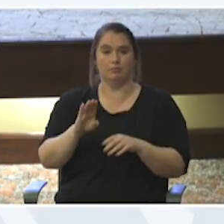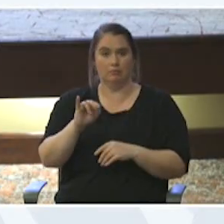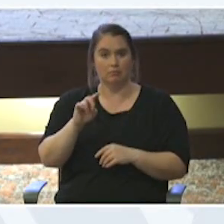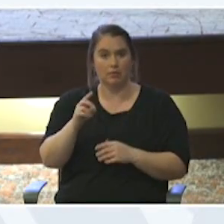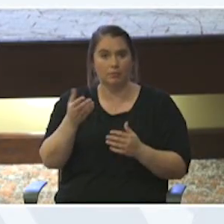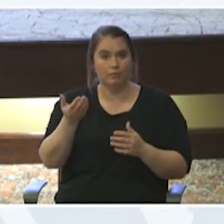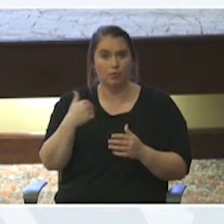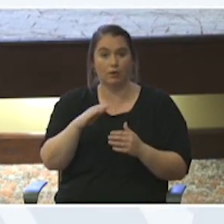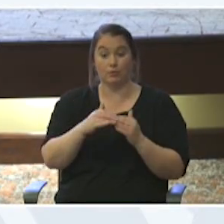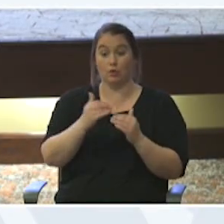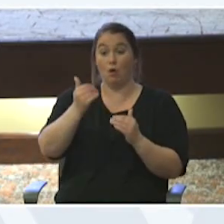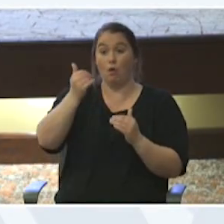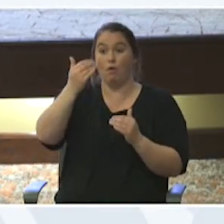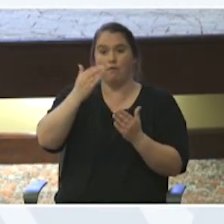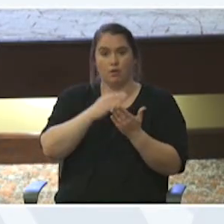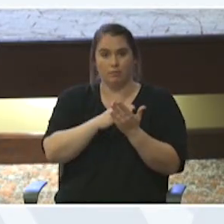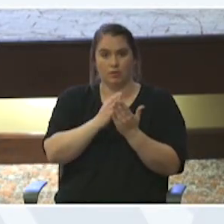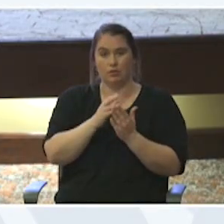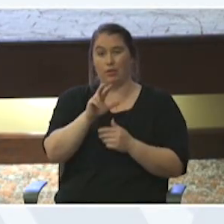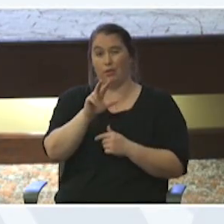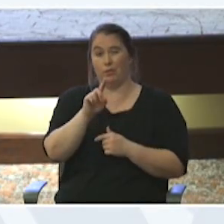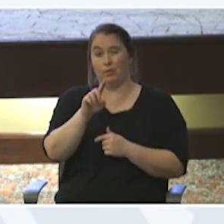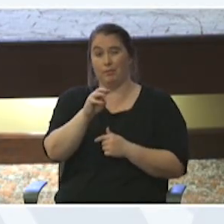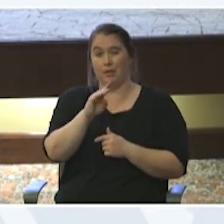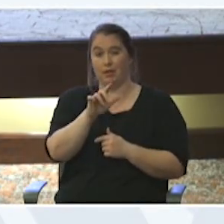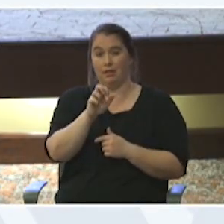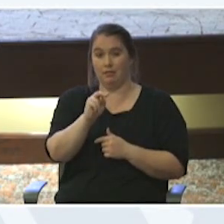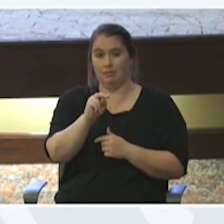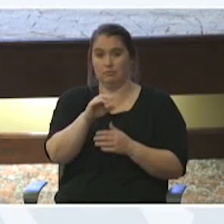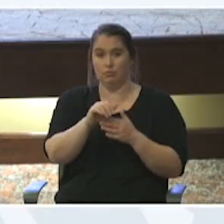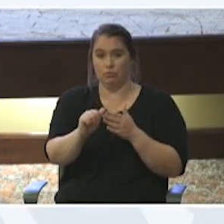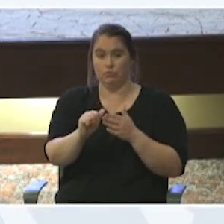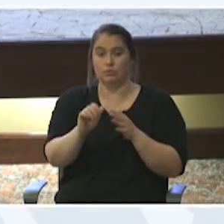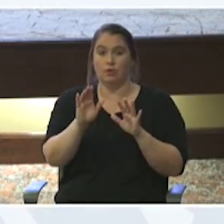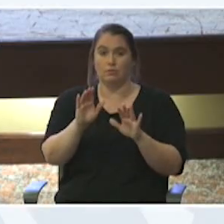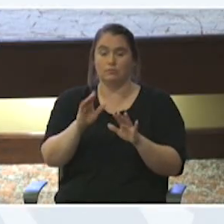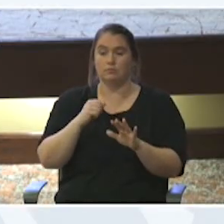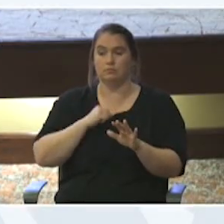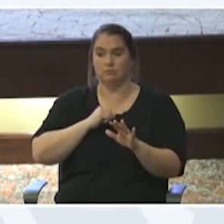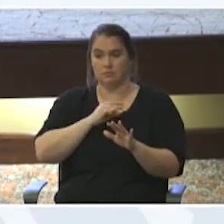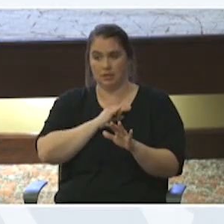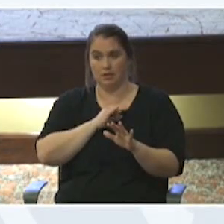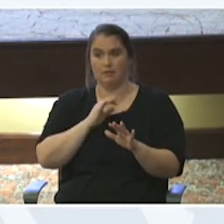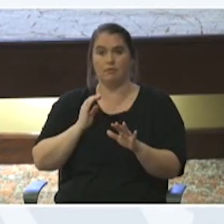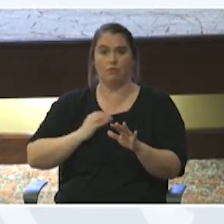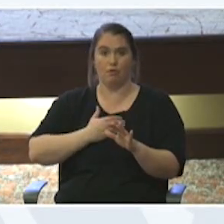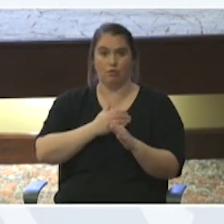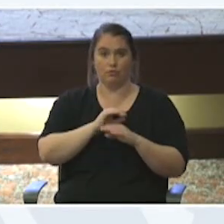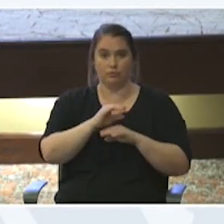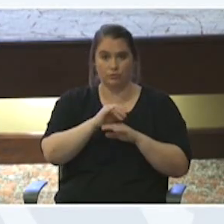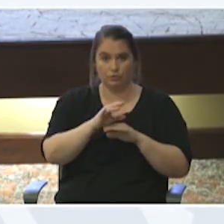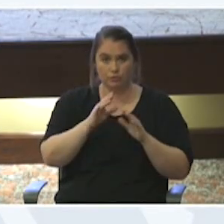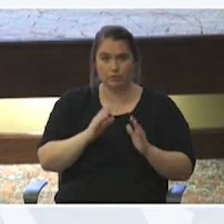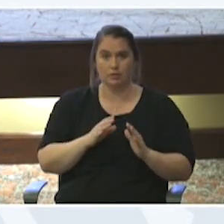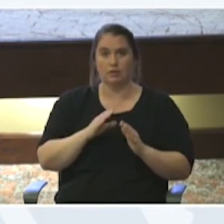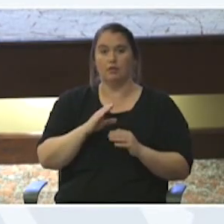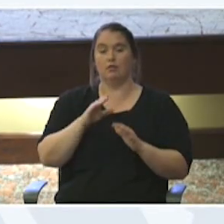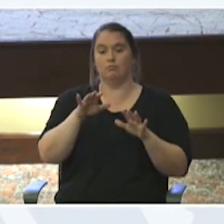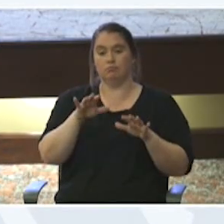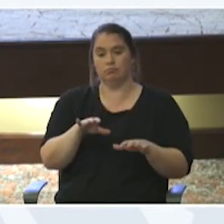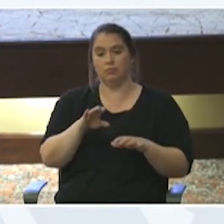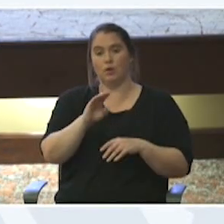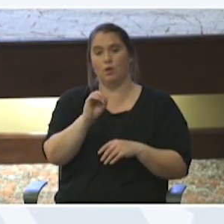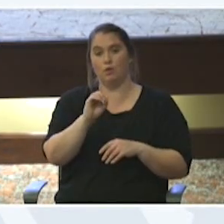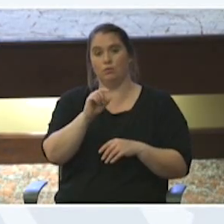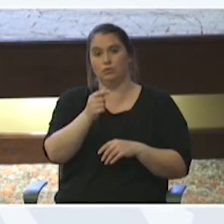over budget at $31 million. And so staff and our consultants, AECOM and OJB, went back and we did some